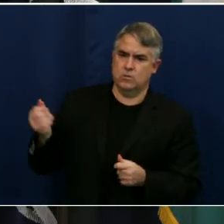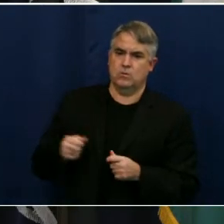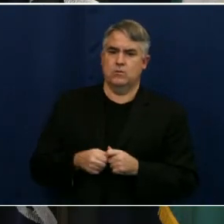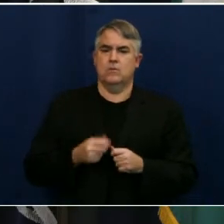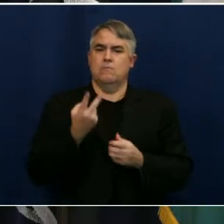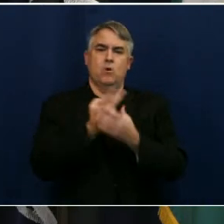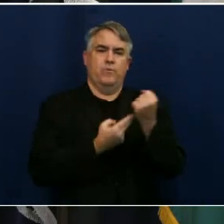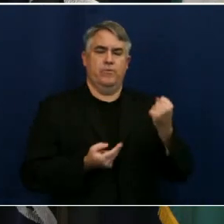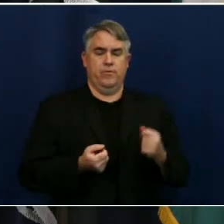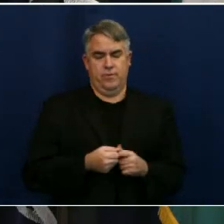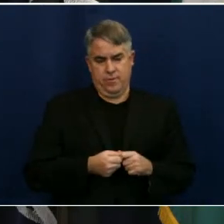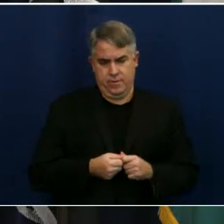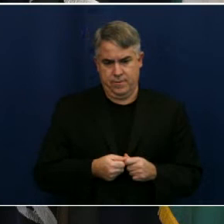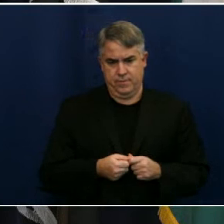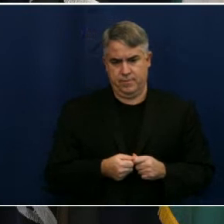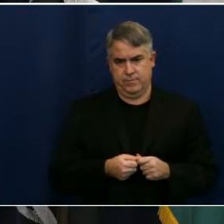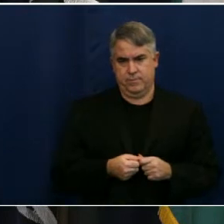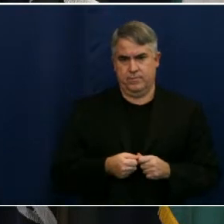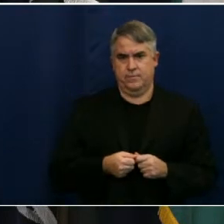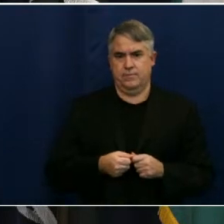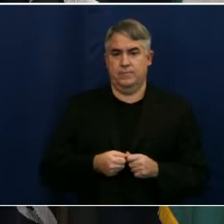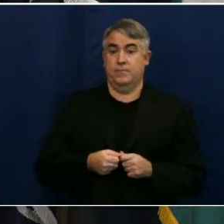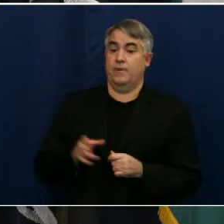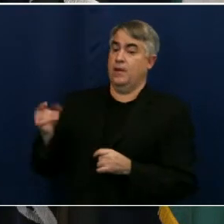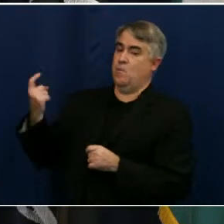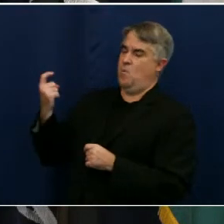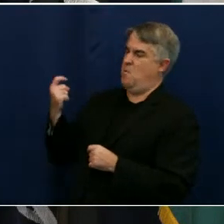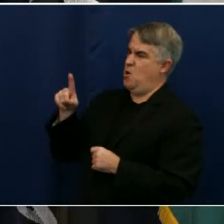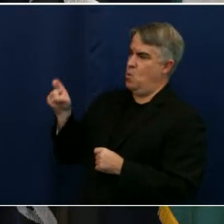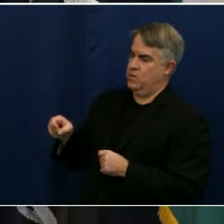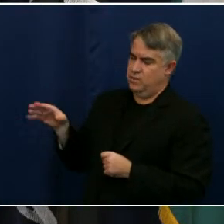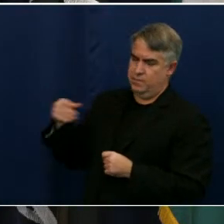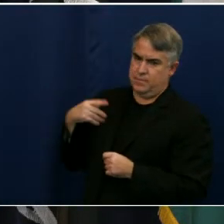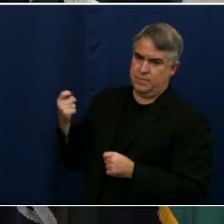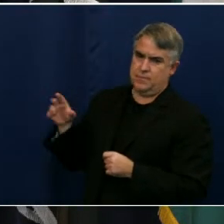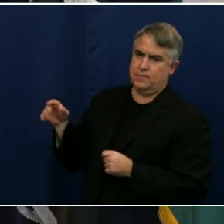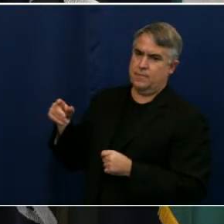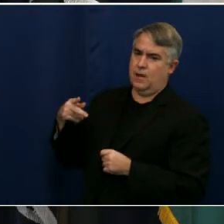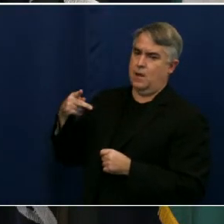question. Our final caller is Paul Sisson with the San Diego Union Tribune.